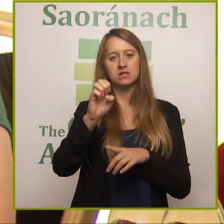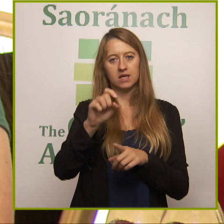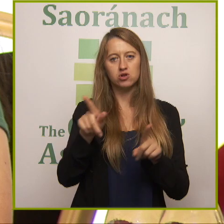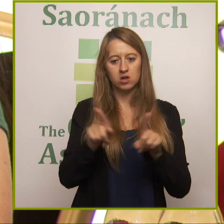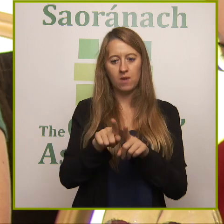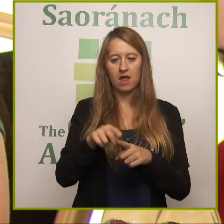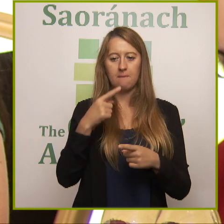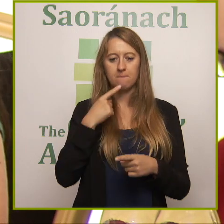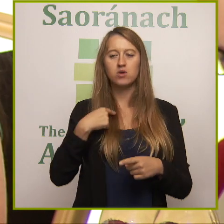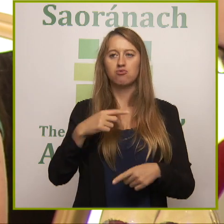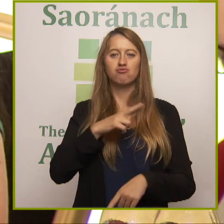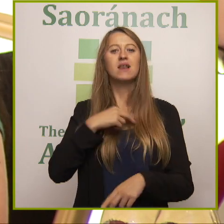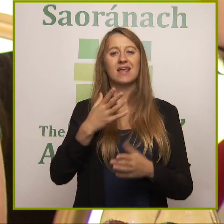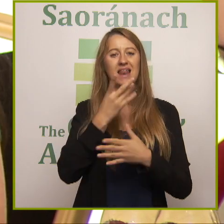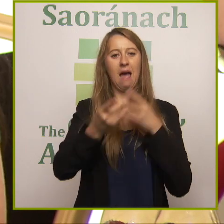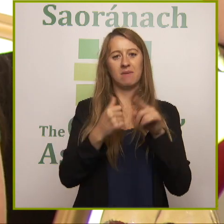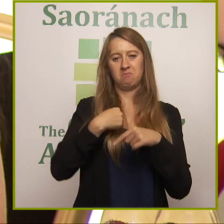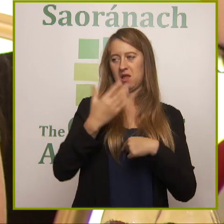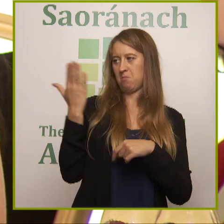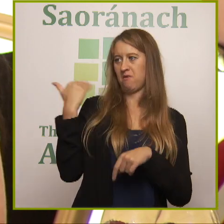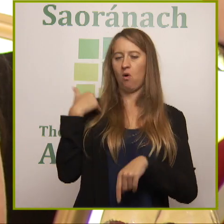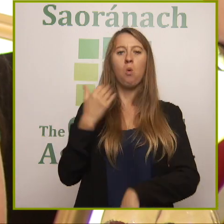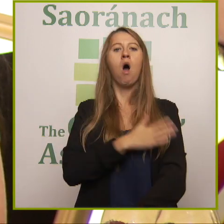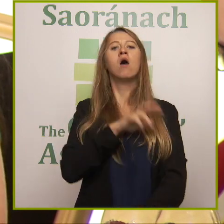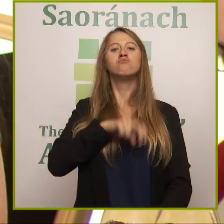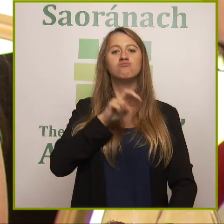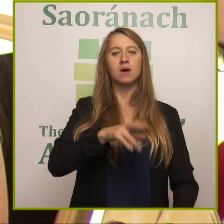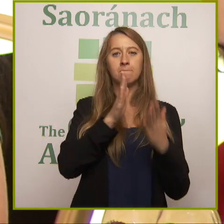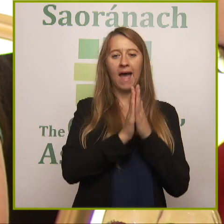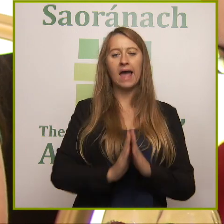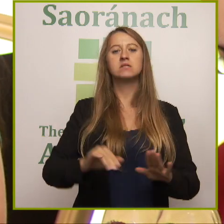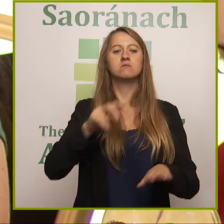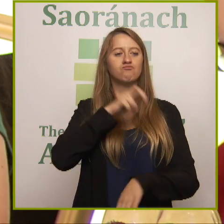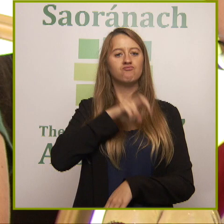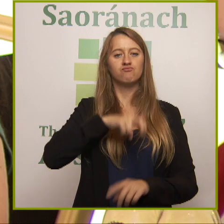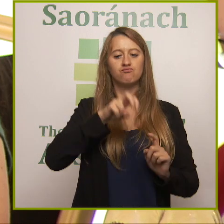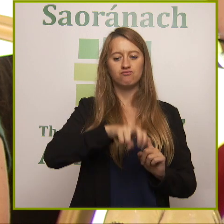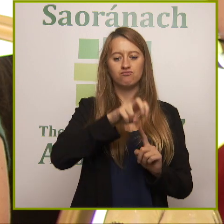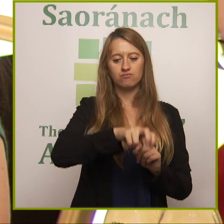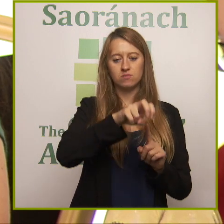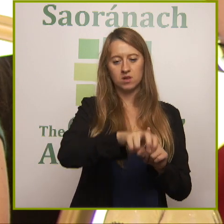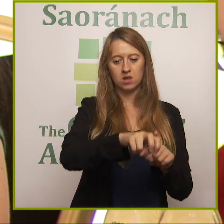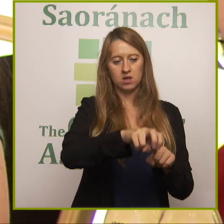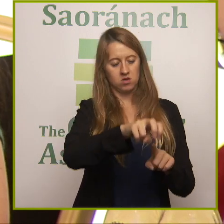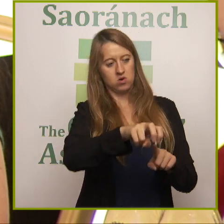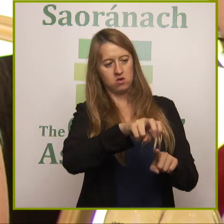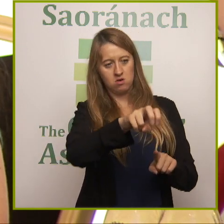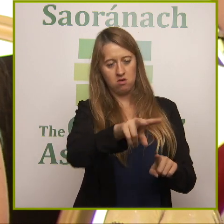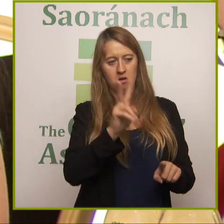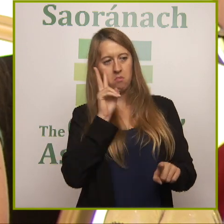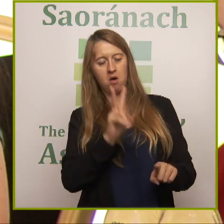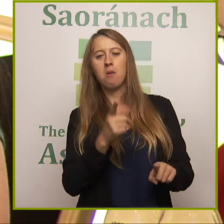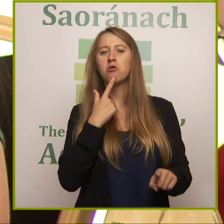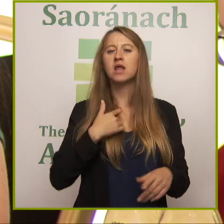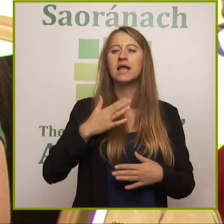was walking home from Mass. We walked home and there was the tidy town spraying, so I'd like to see more tidy